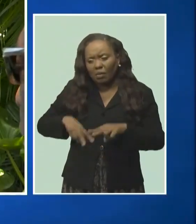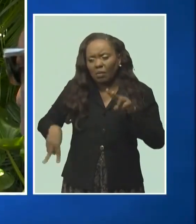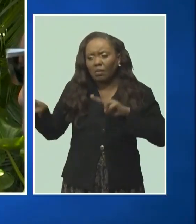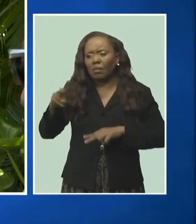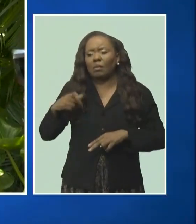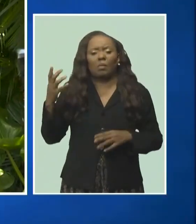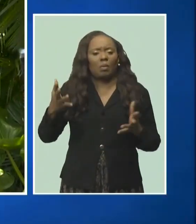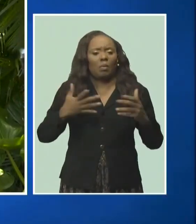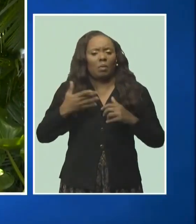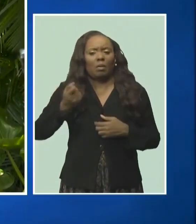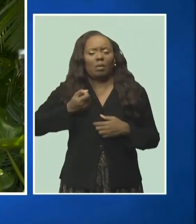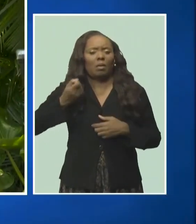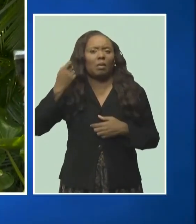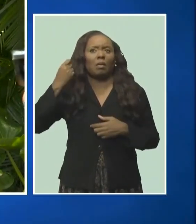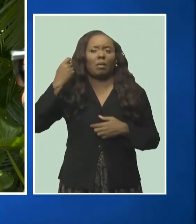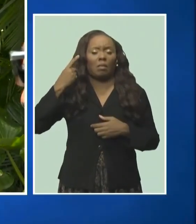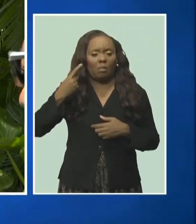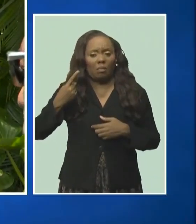Sports.